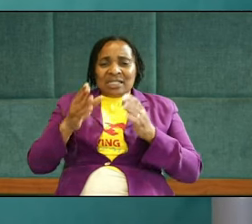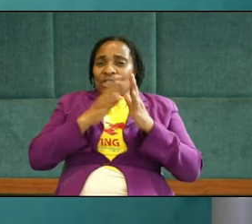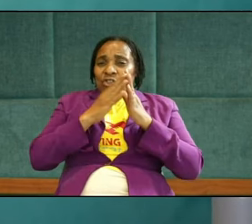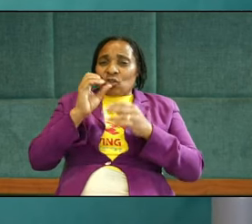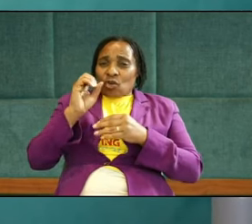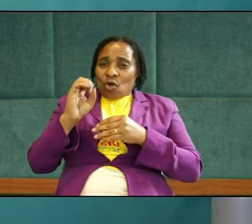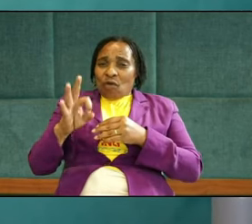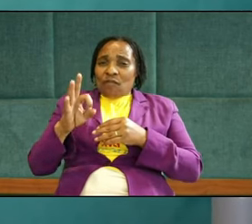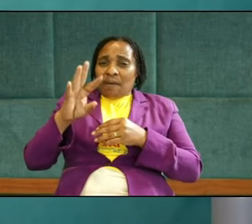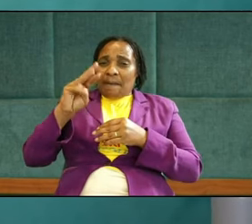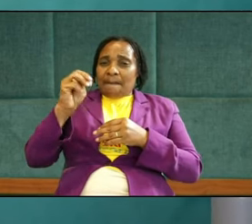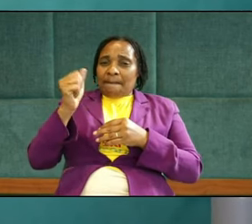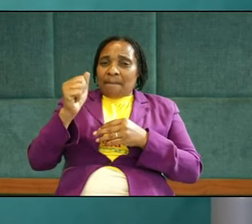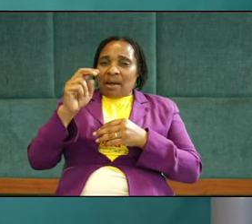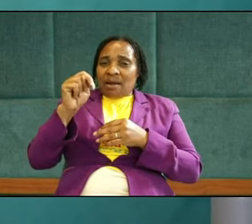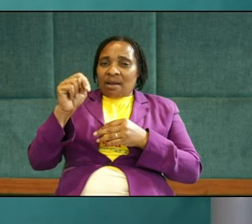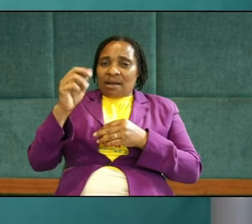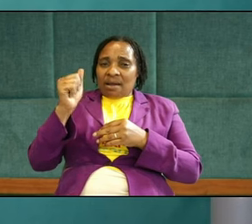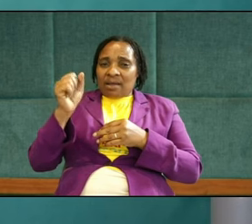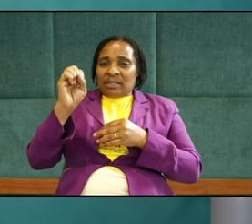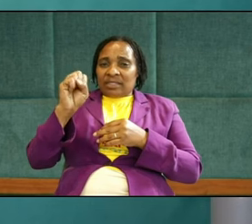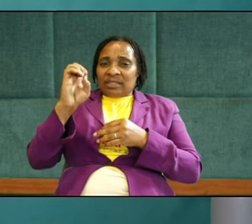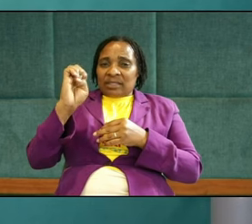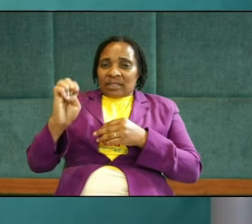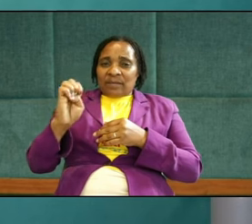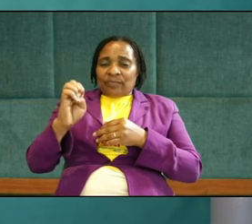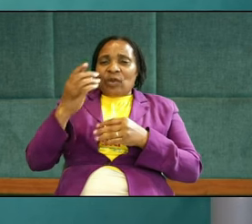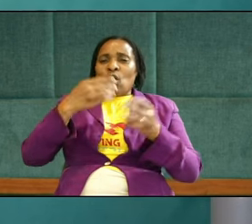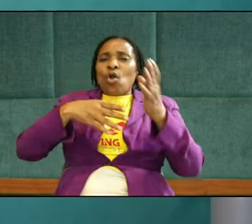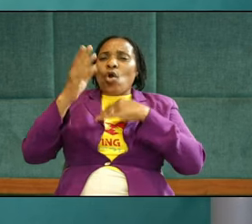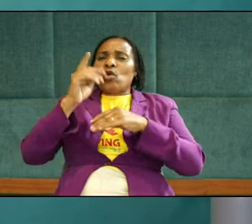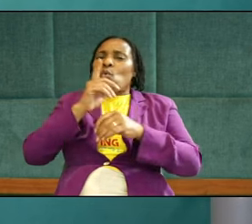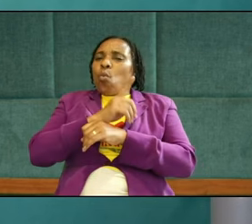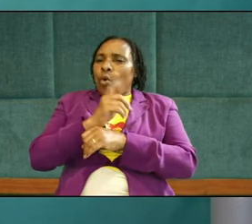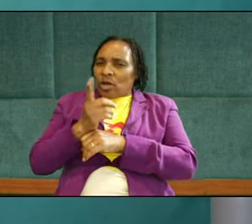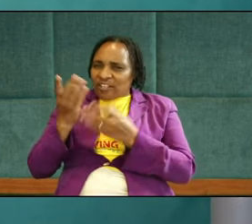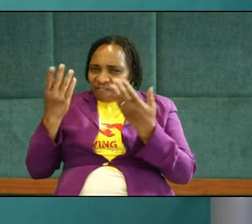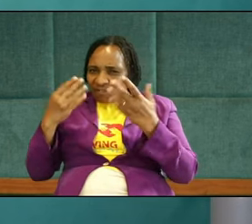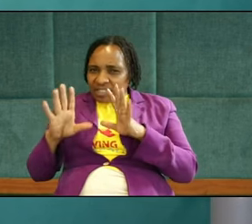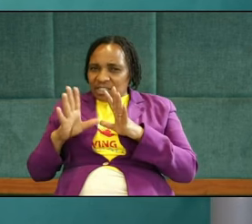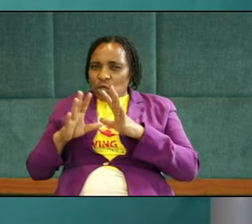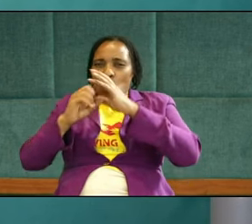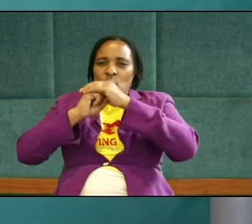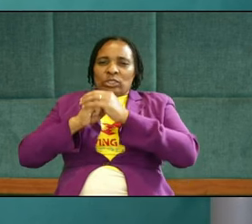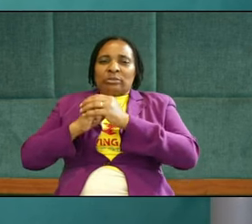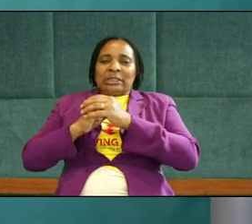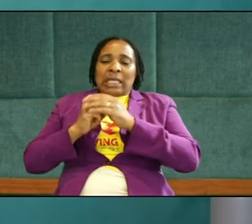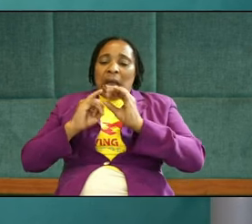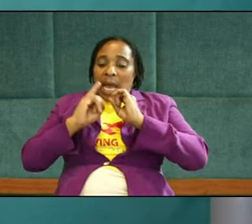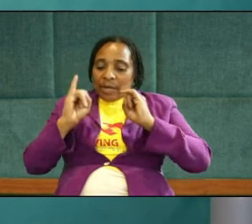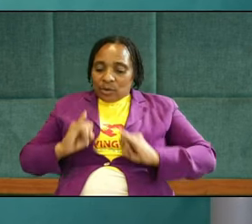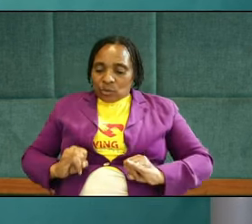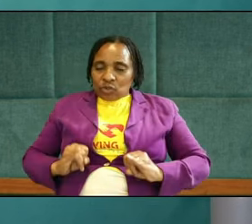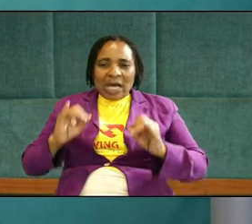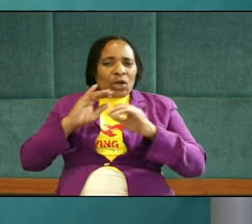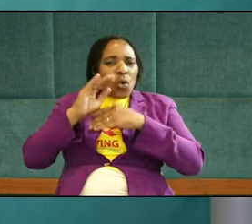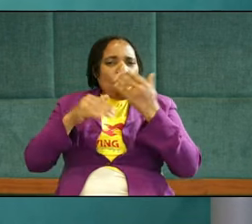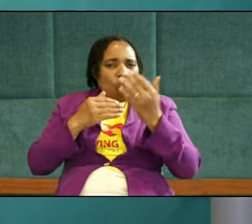Manasseh, God was warning him on worshipping idols and all of that,